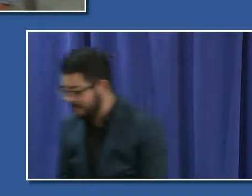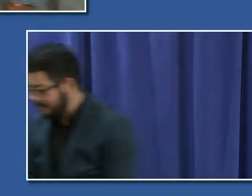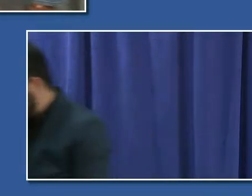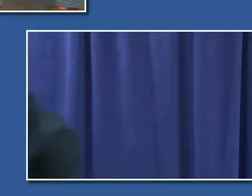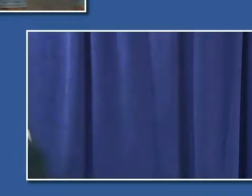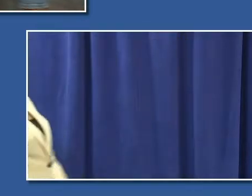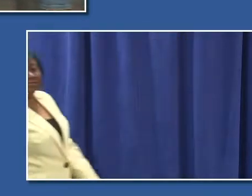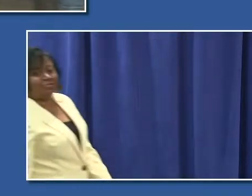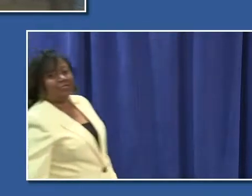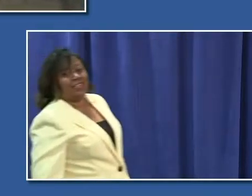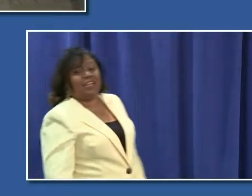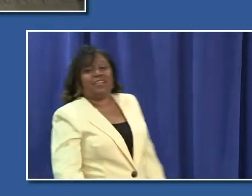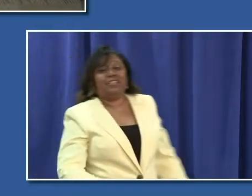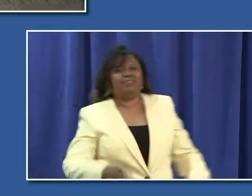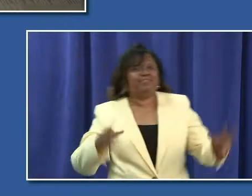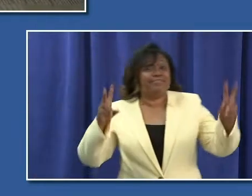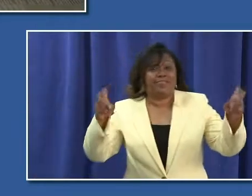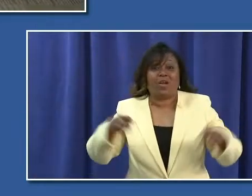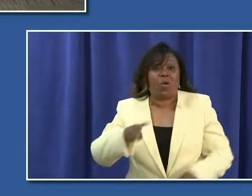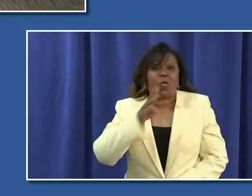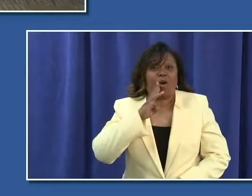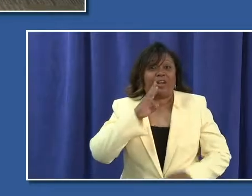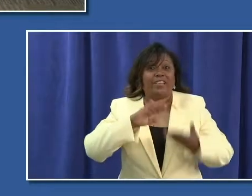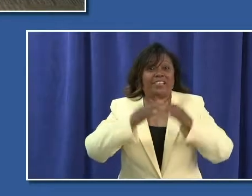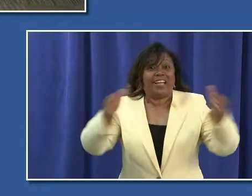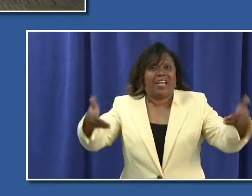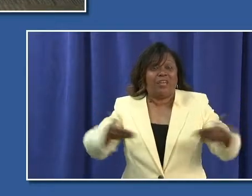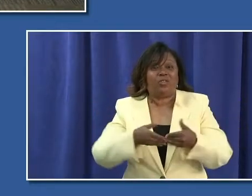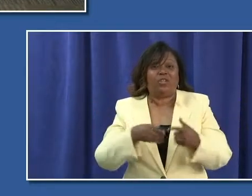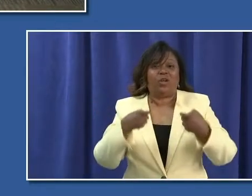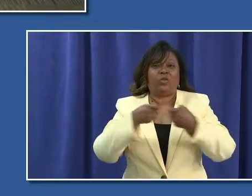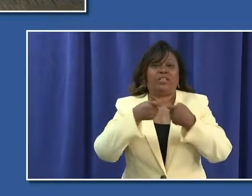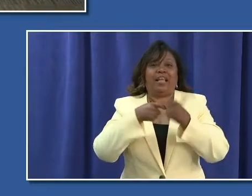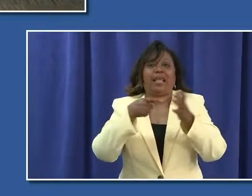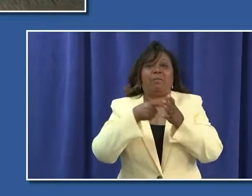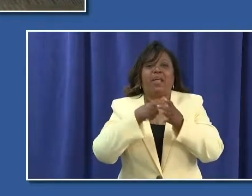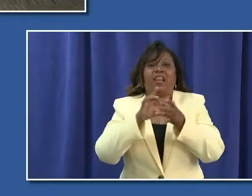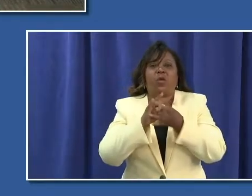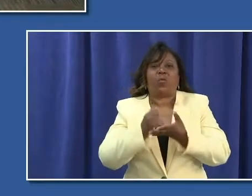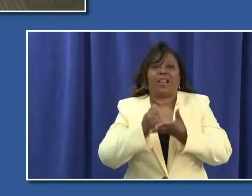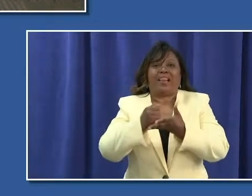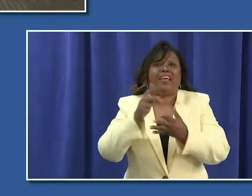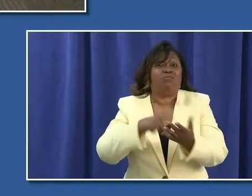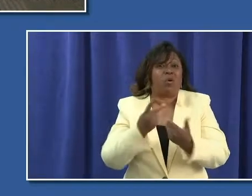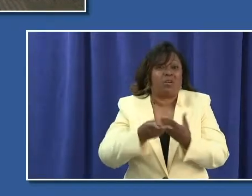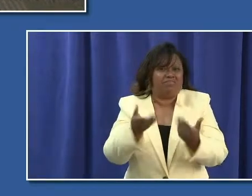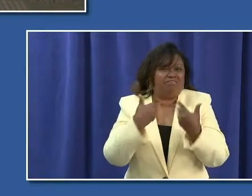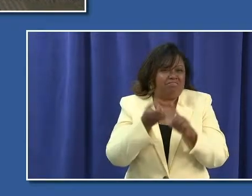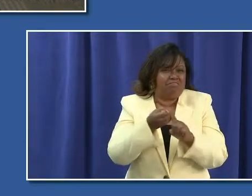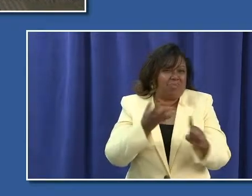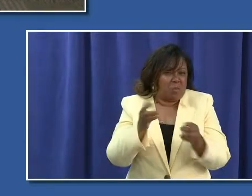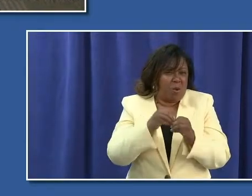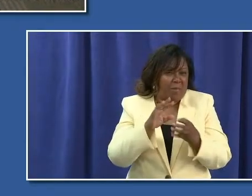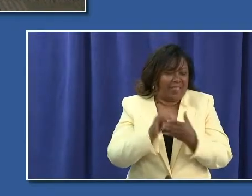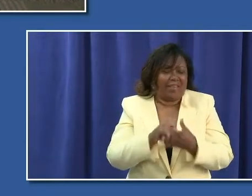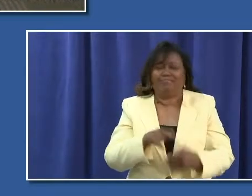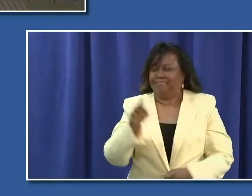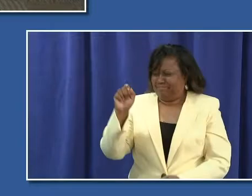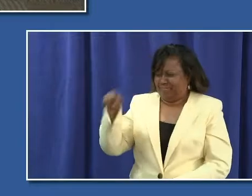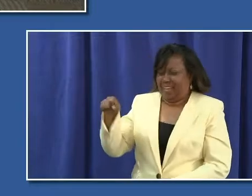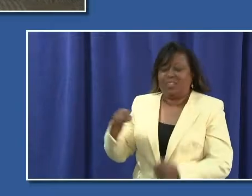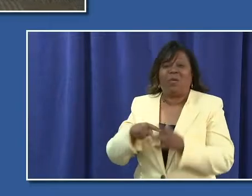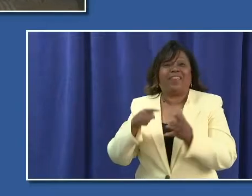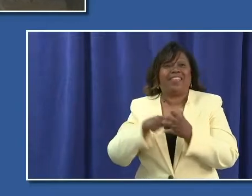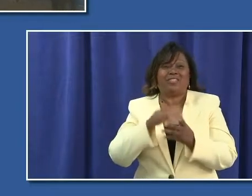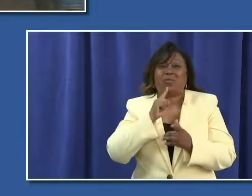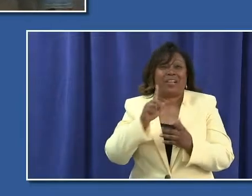Okay, speaking of water, the city introduced the Utility Billing Relief Program. Can you give us a little more information about that? Absolutely. So